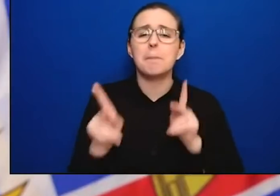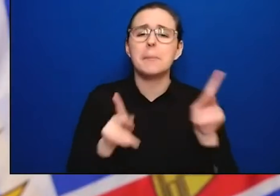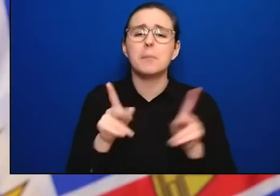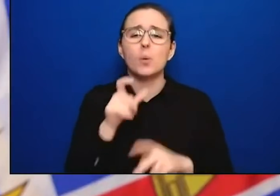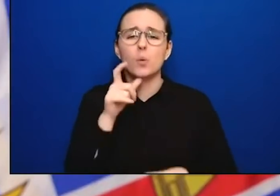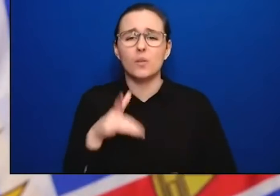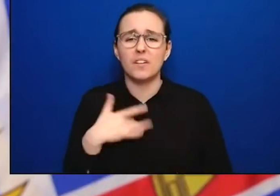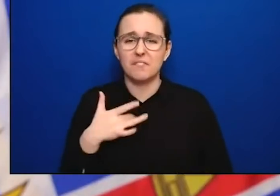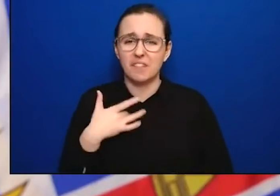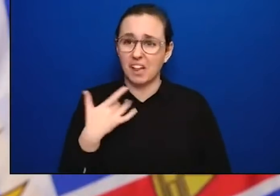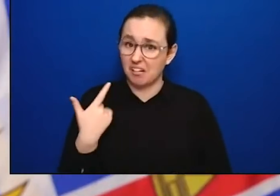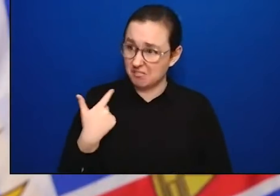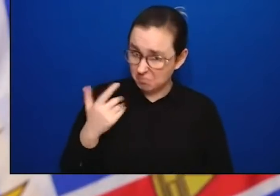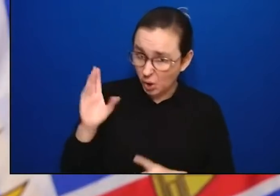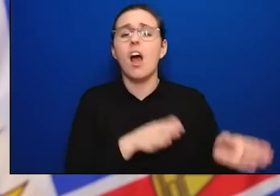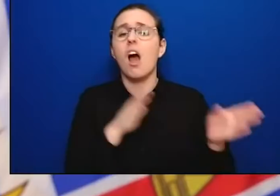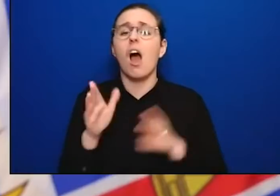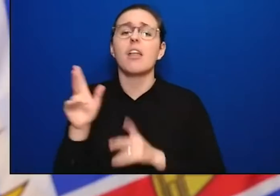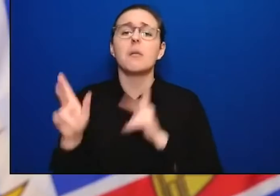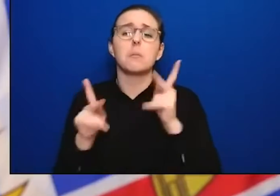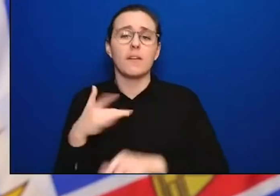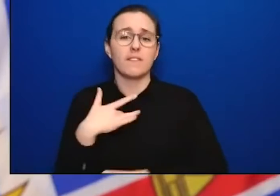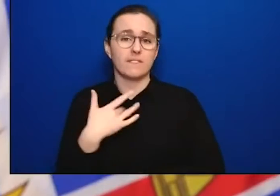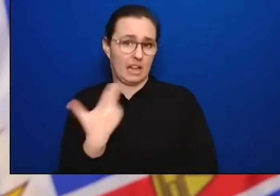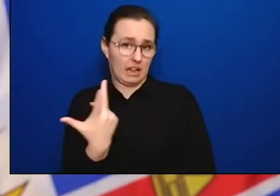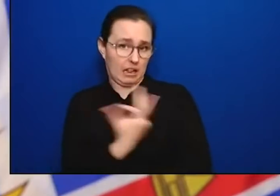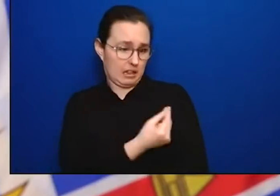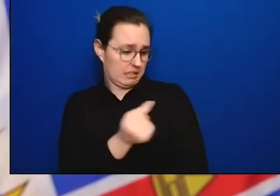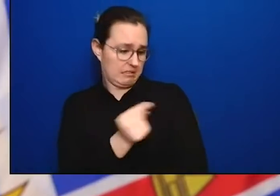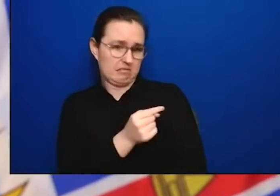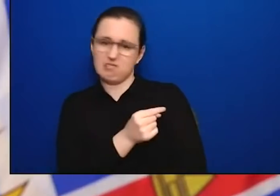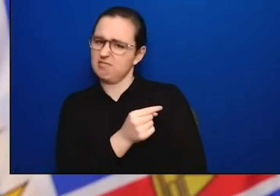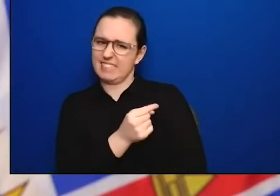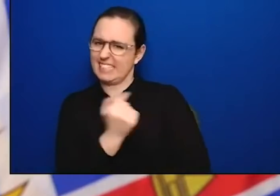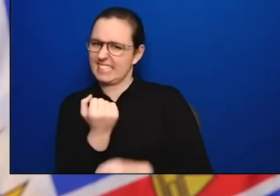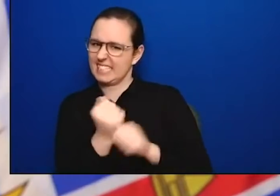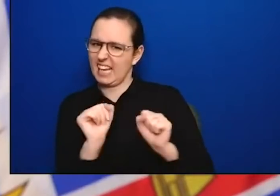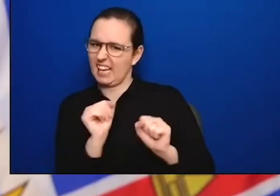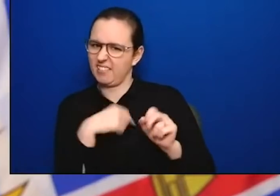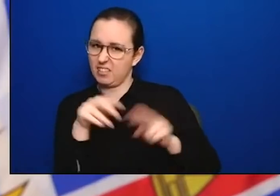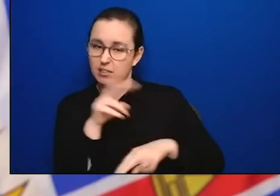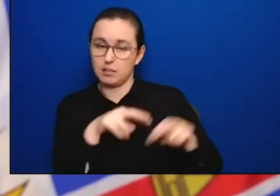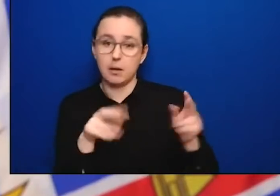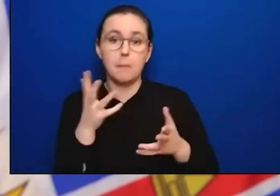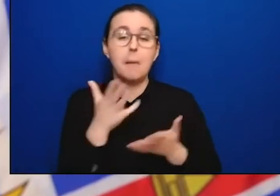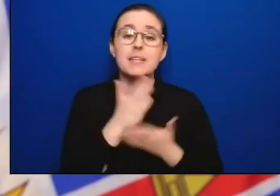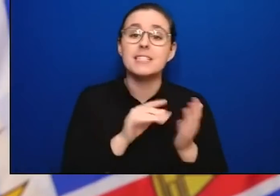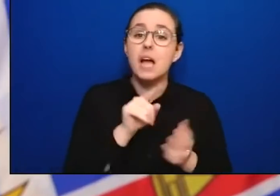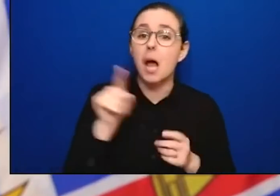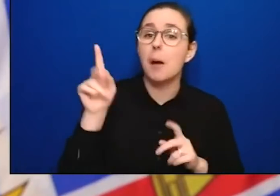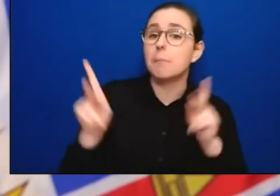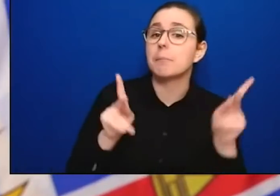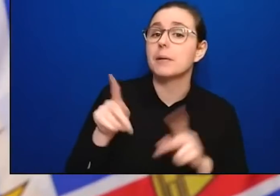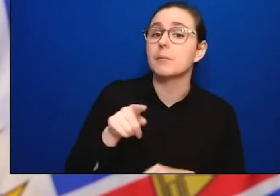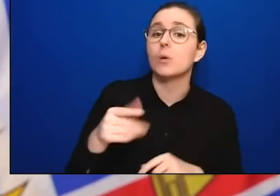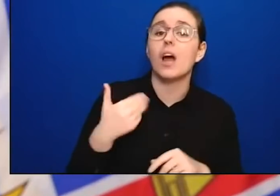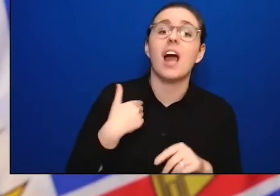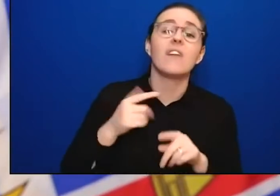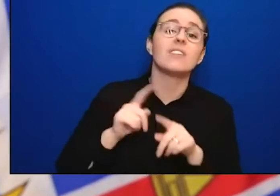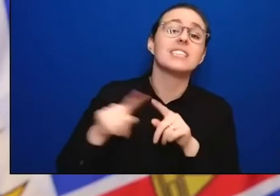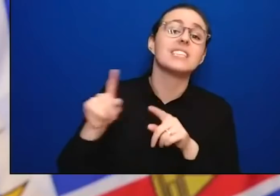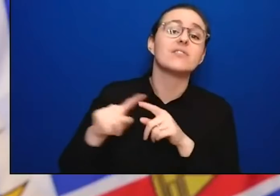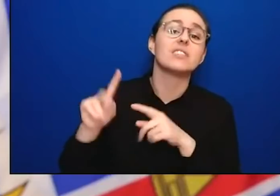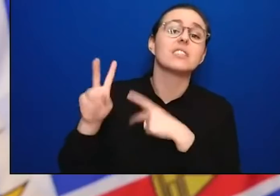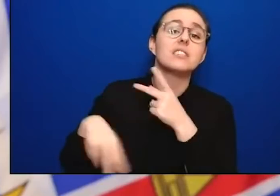unfortunate. And there's a small group of people that we probably, and the other part is confidence in safety, and we have more vaccines